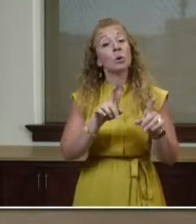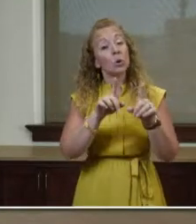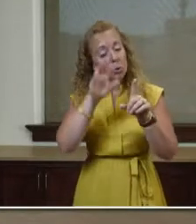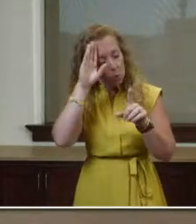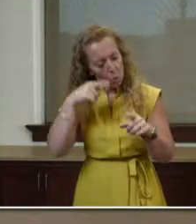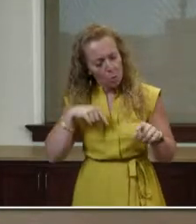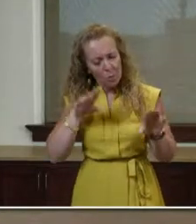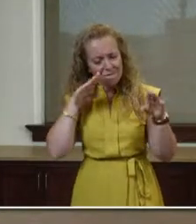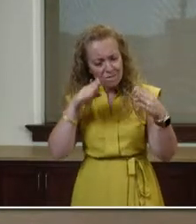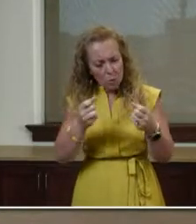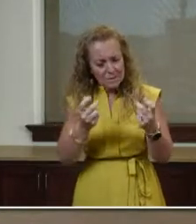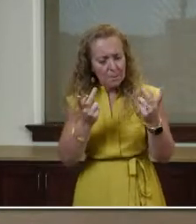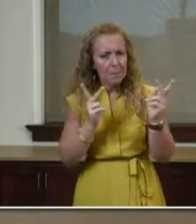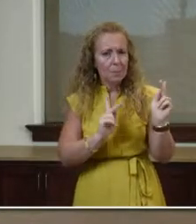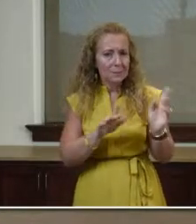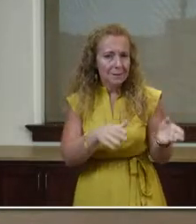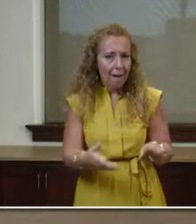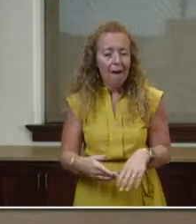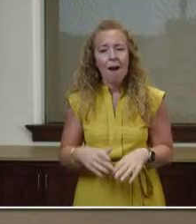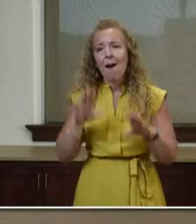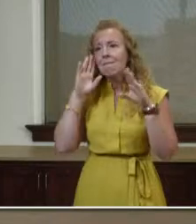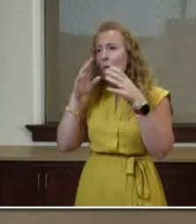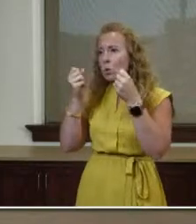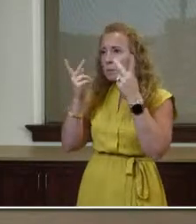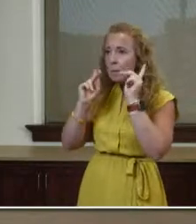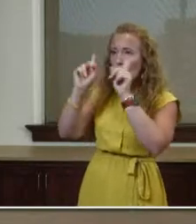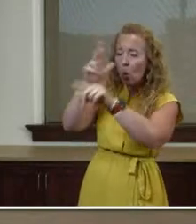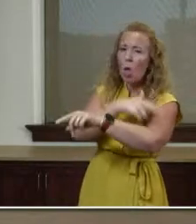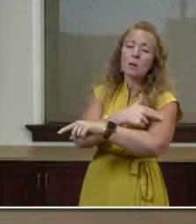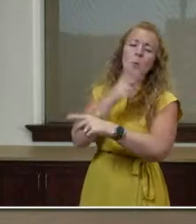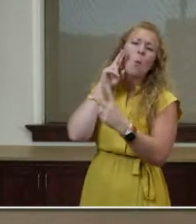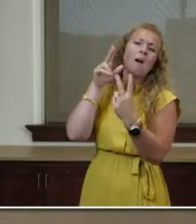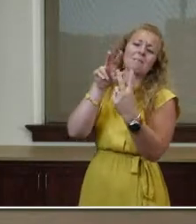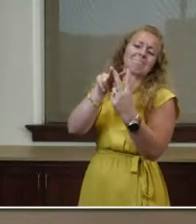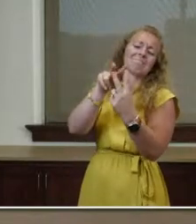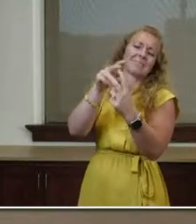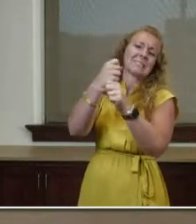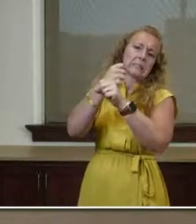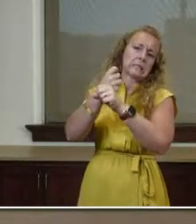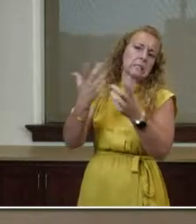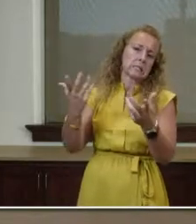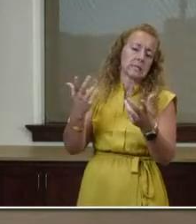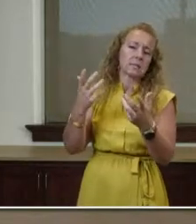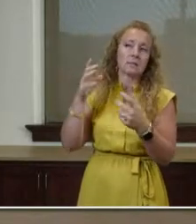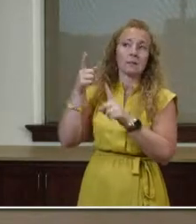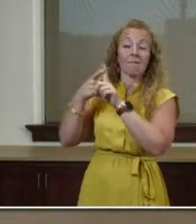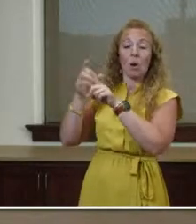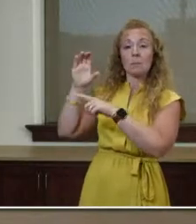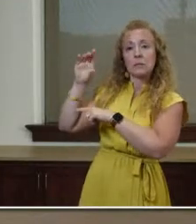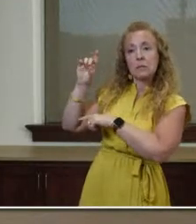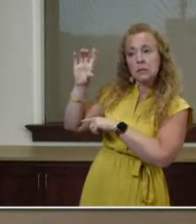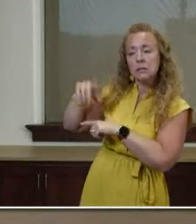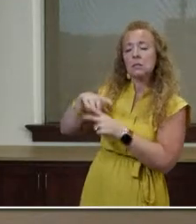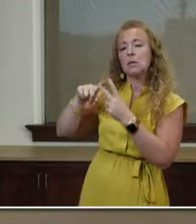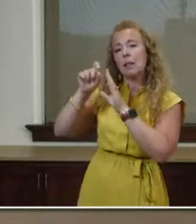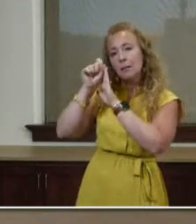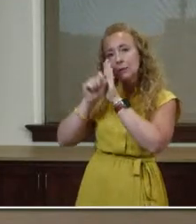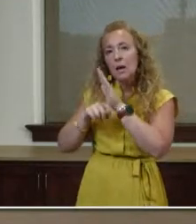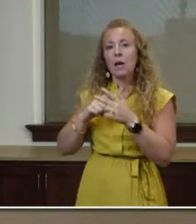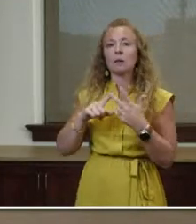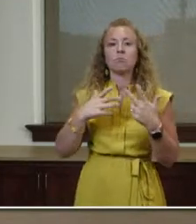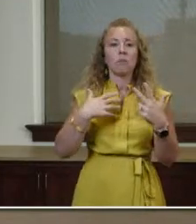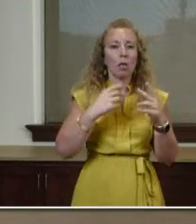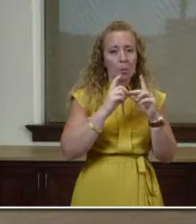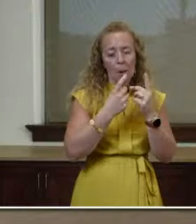focus on the fatalities and we focus on hospitalizations, because those are the statistics that the CDC and the state and our department